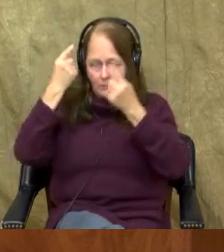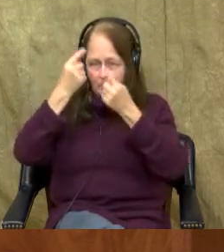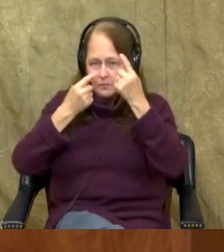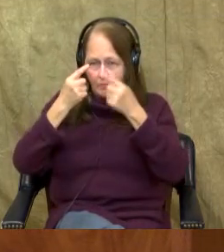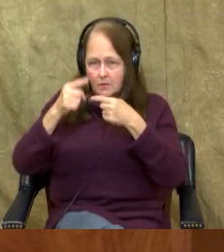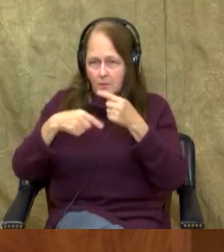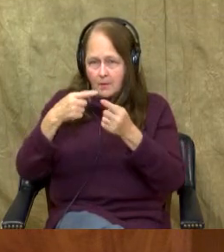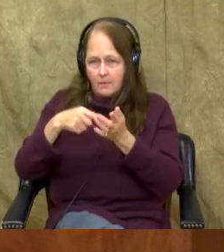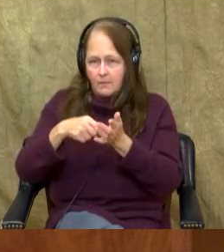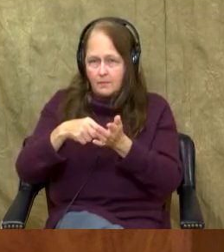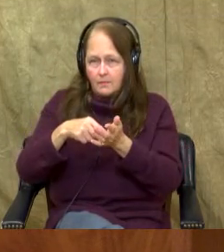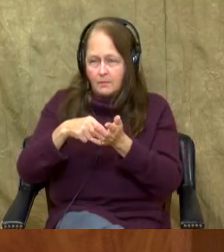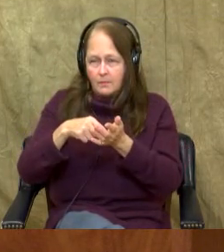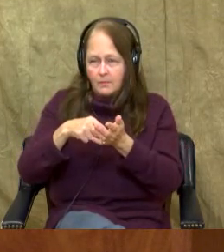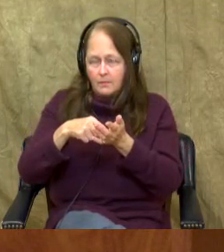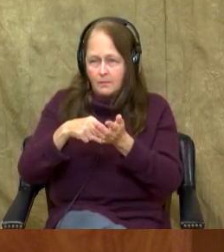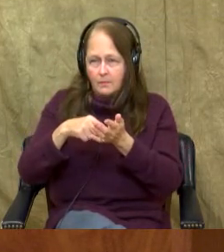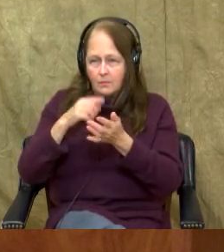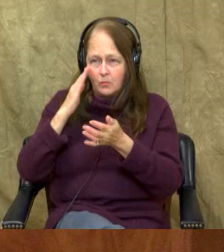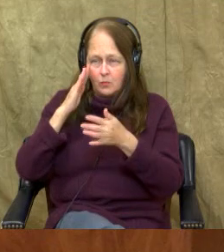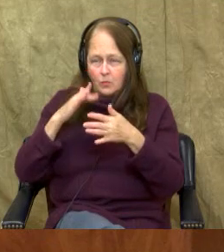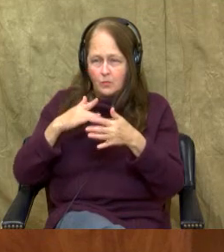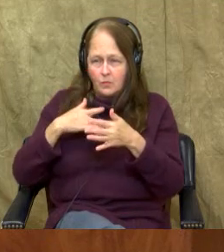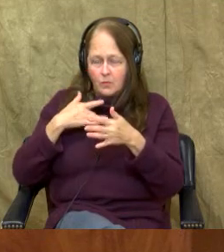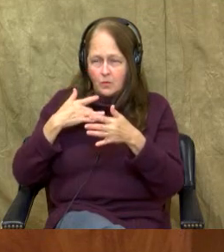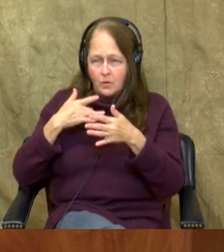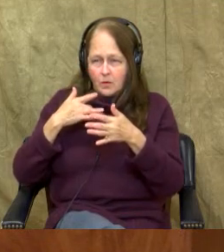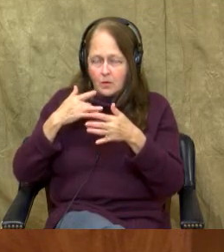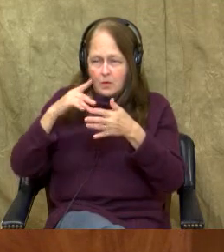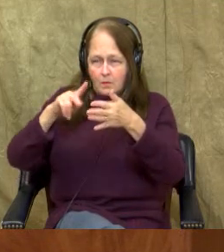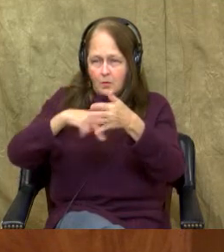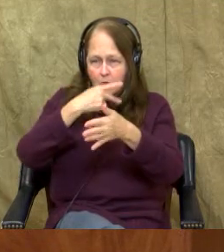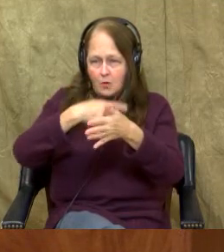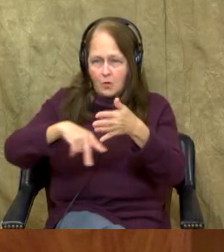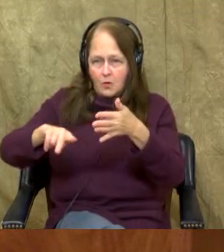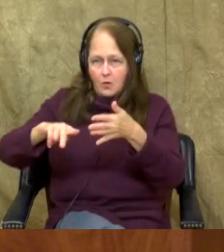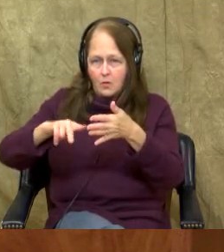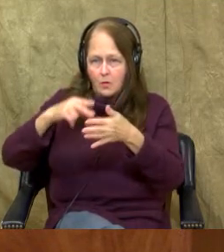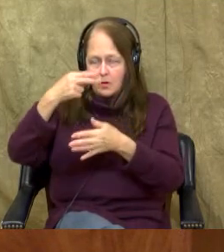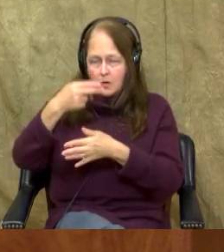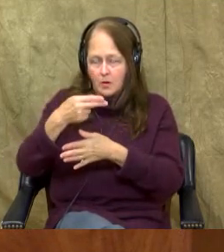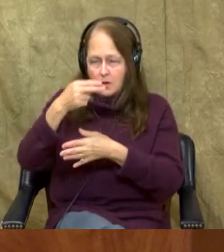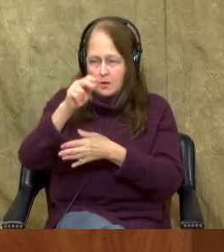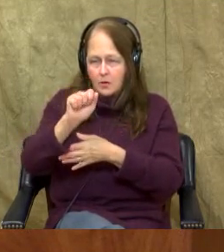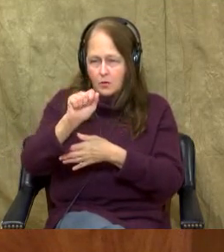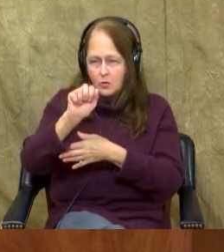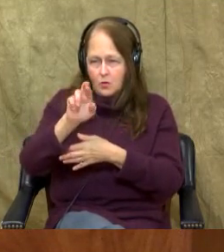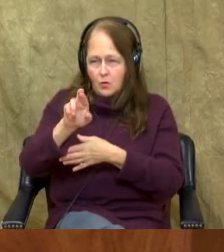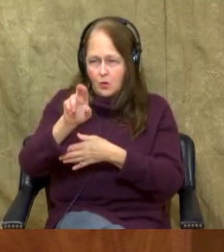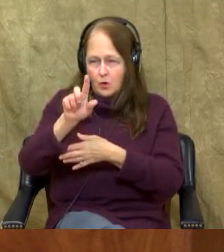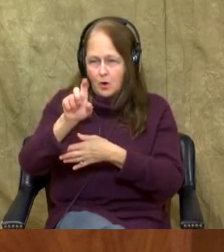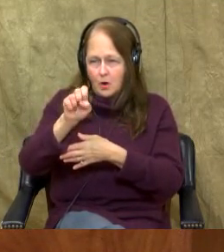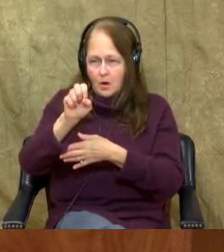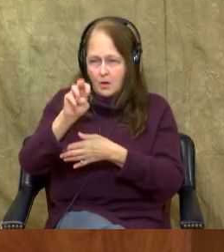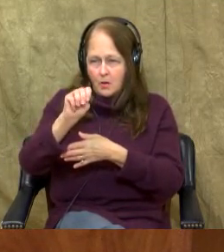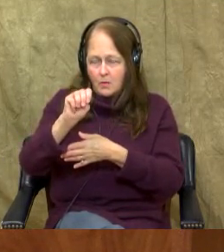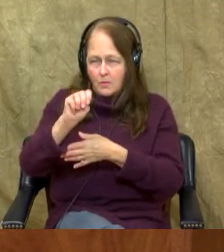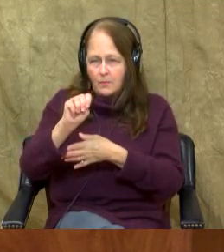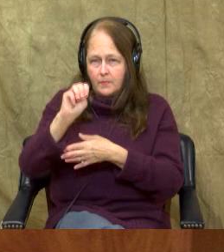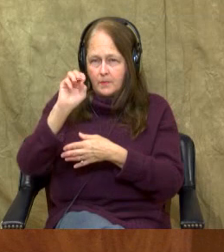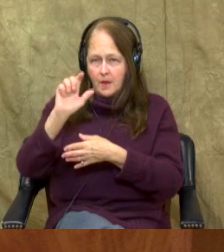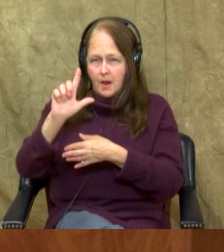We're going to get into a poem today called Harlem. A Dream Deferred by Langston